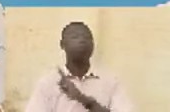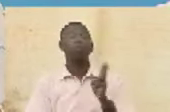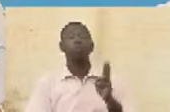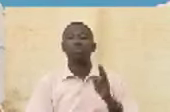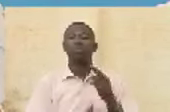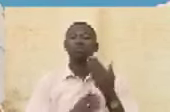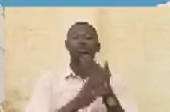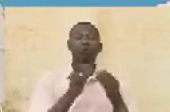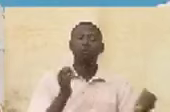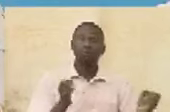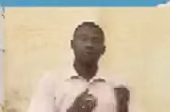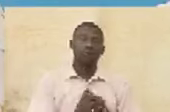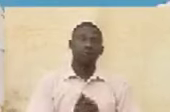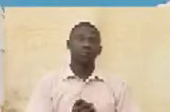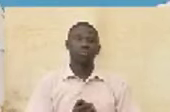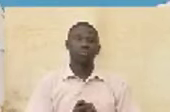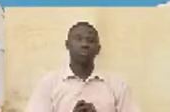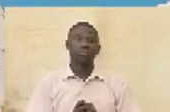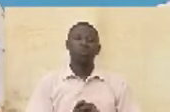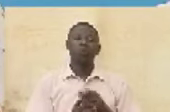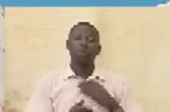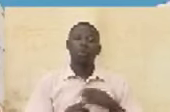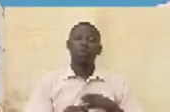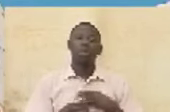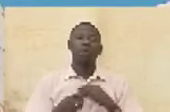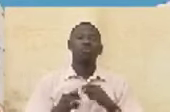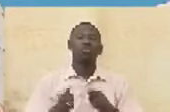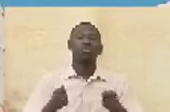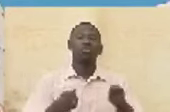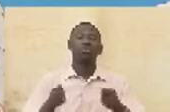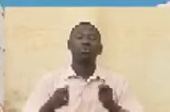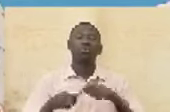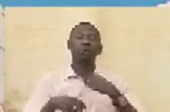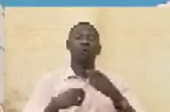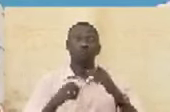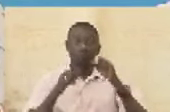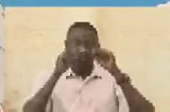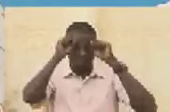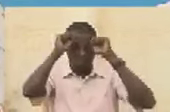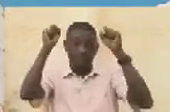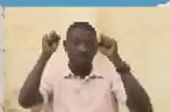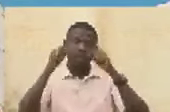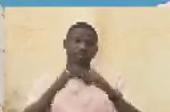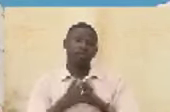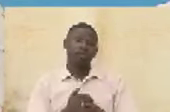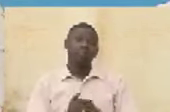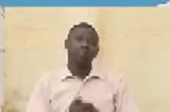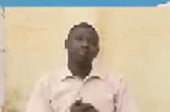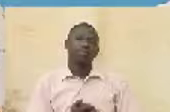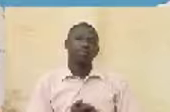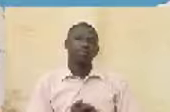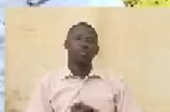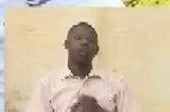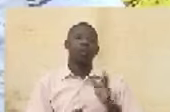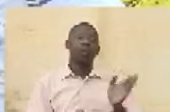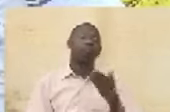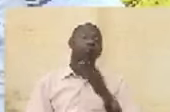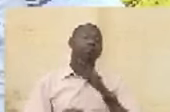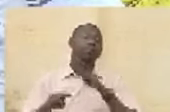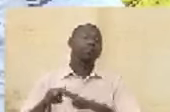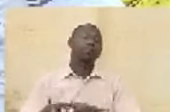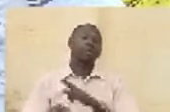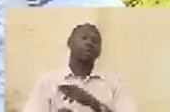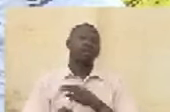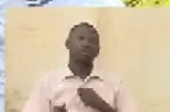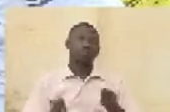come down. We are under the care of the ruler. Go and sit down